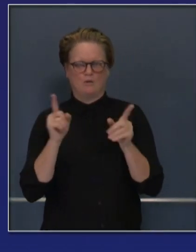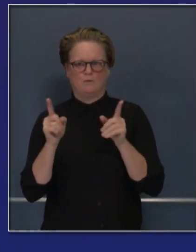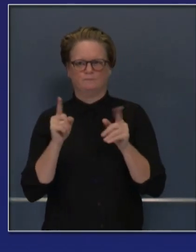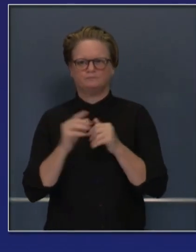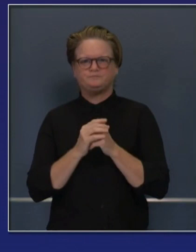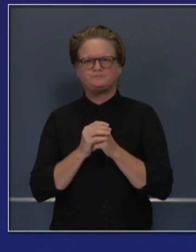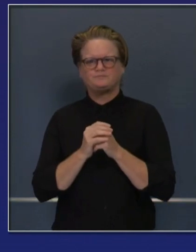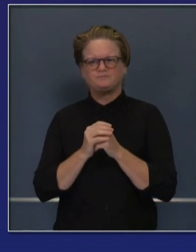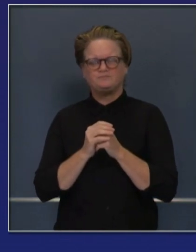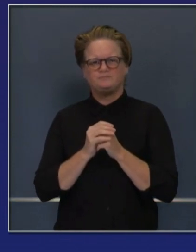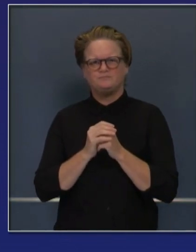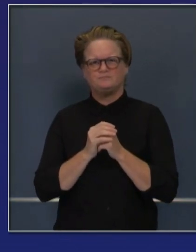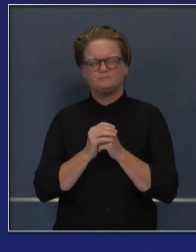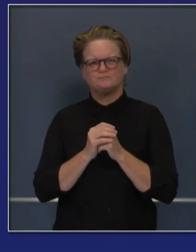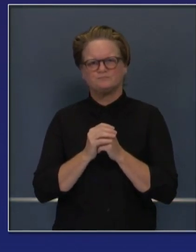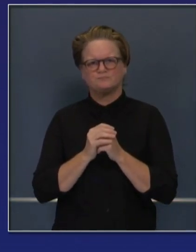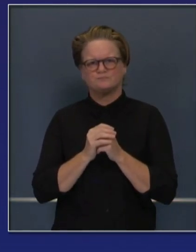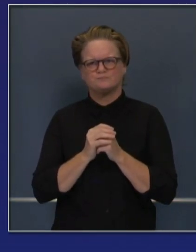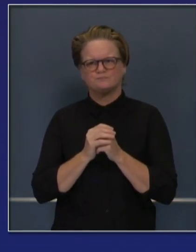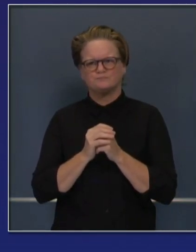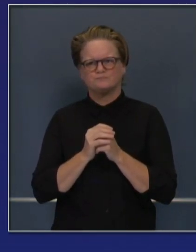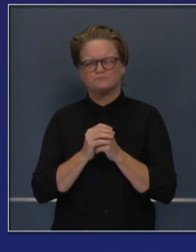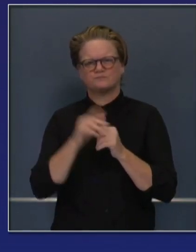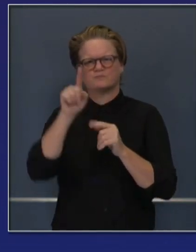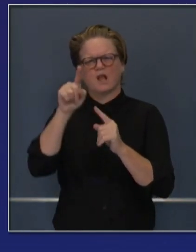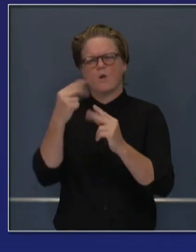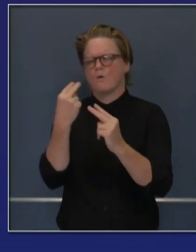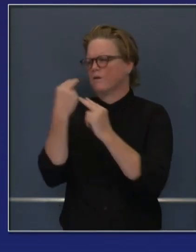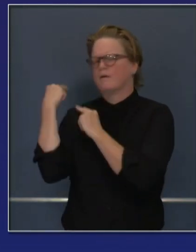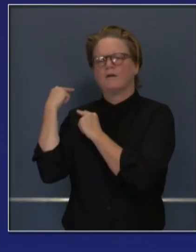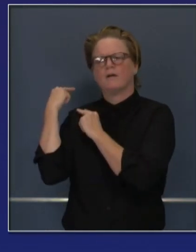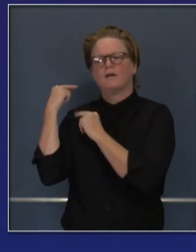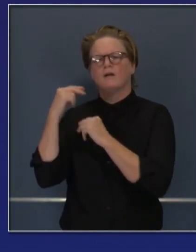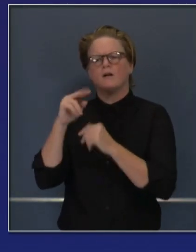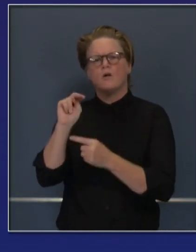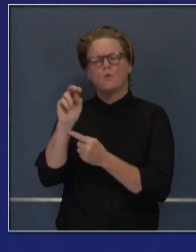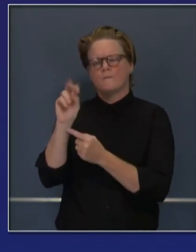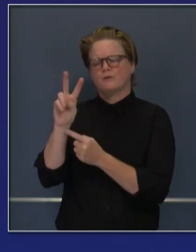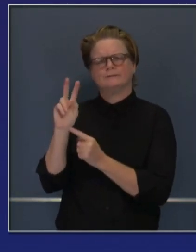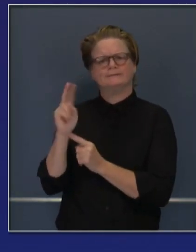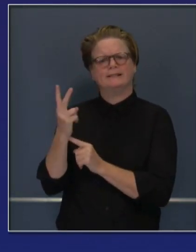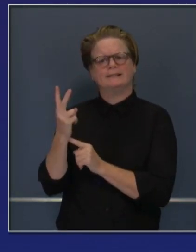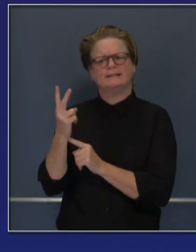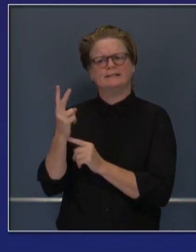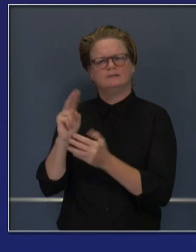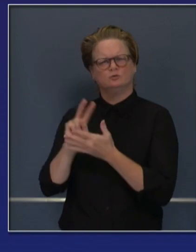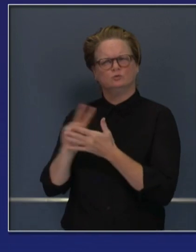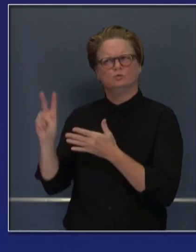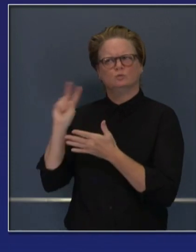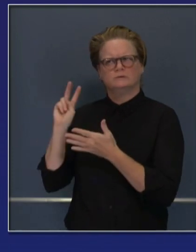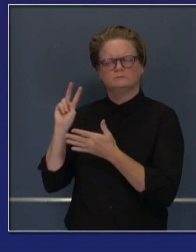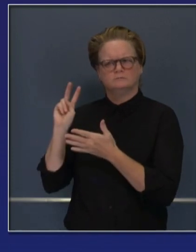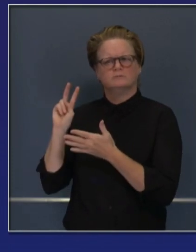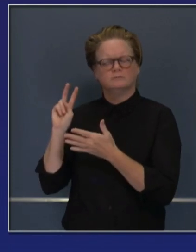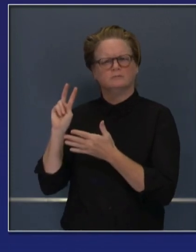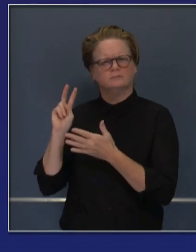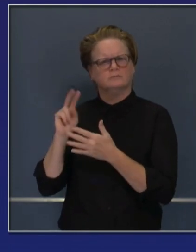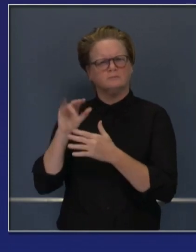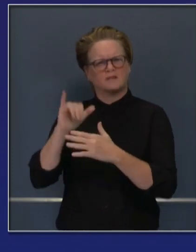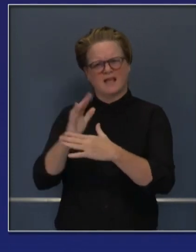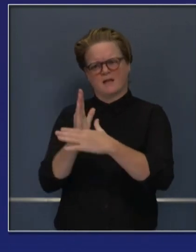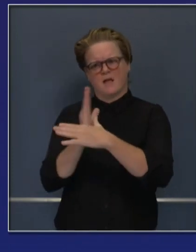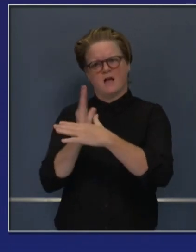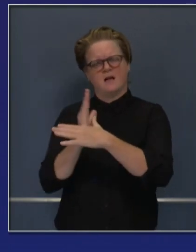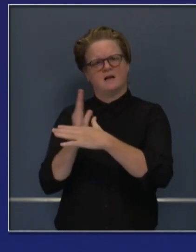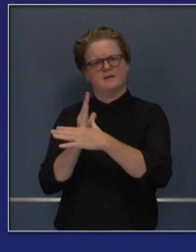in particular, looking back just to where we were on November 2nd. 14-day positivity rate on November 2nd